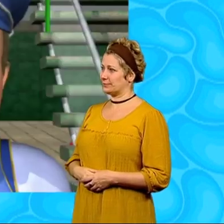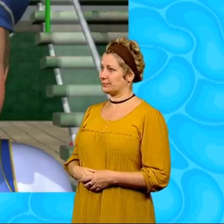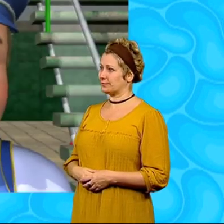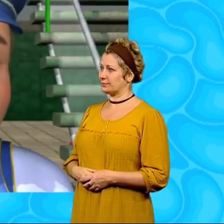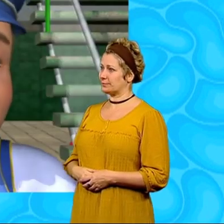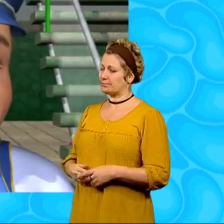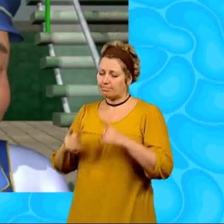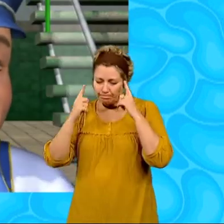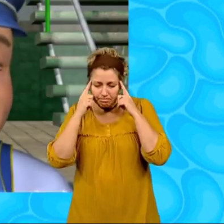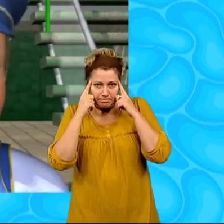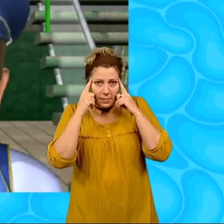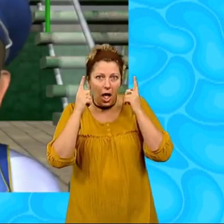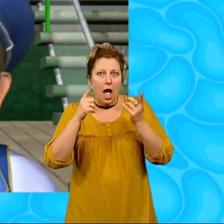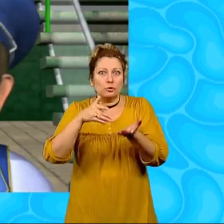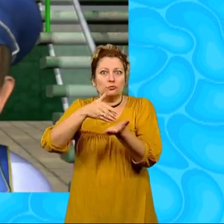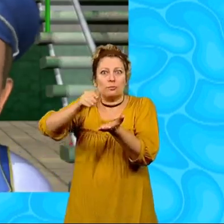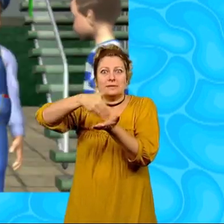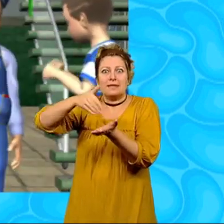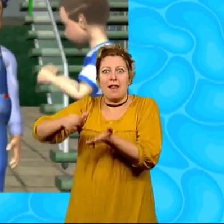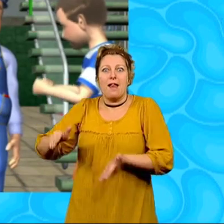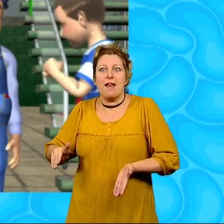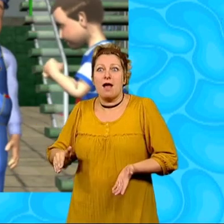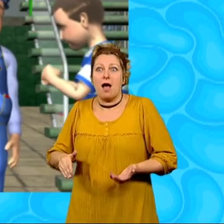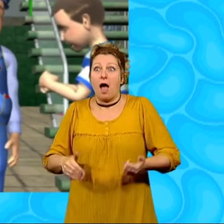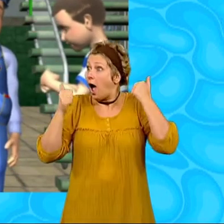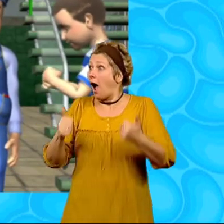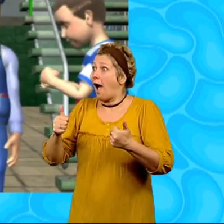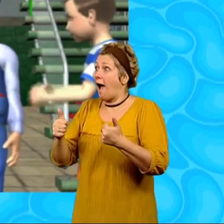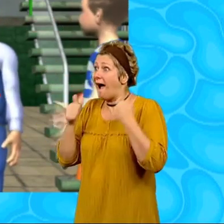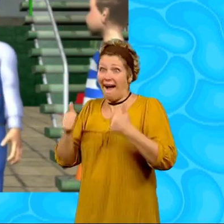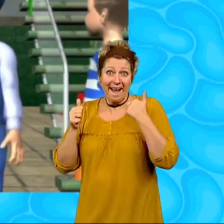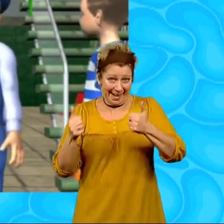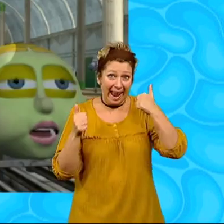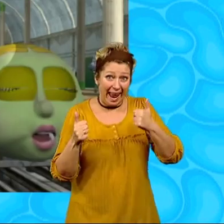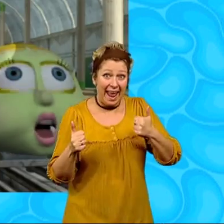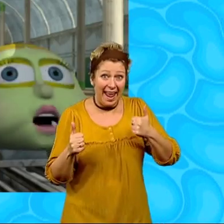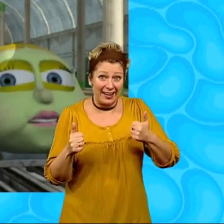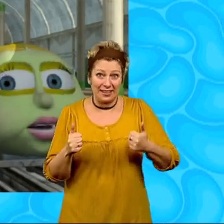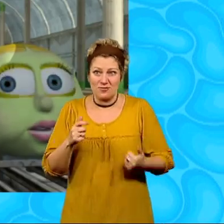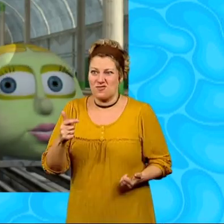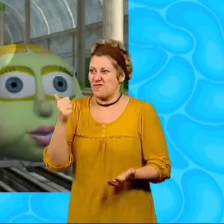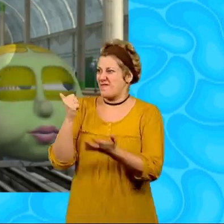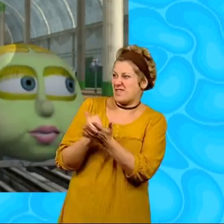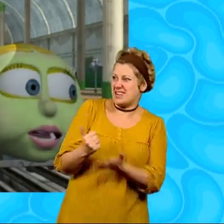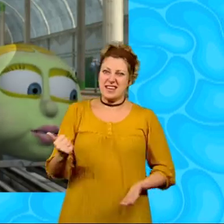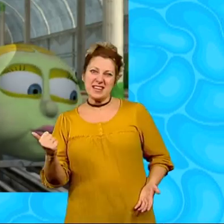We'll hold a jumble sale. Great idea, Uncle Ernie! Groovy!